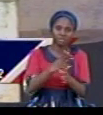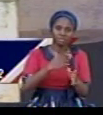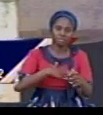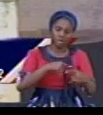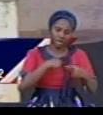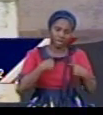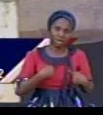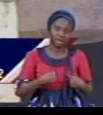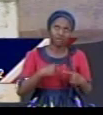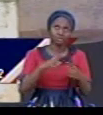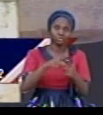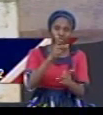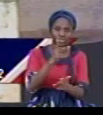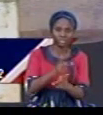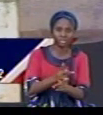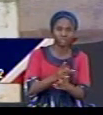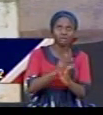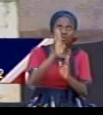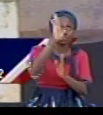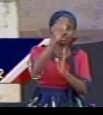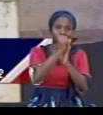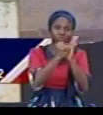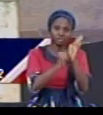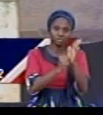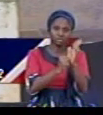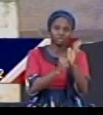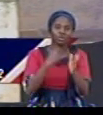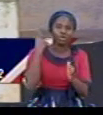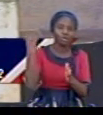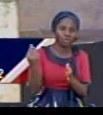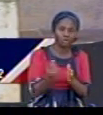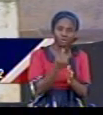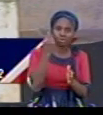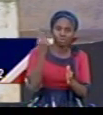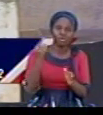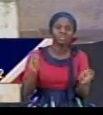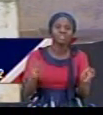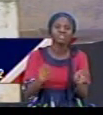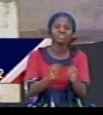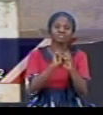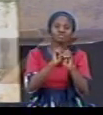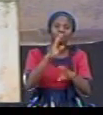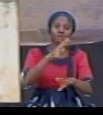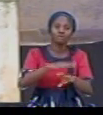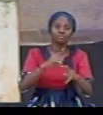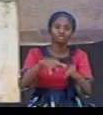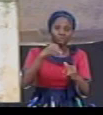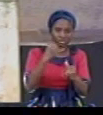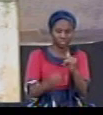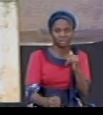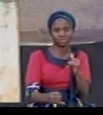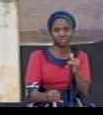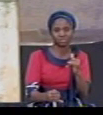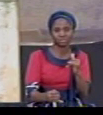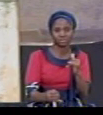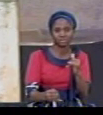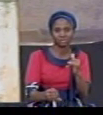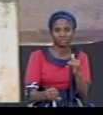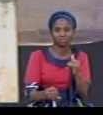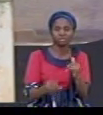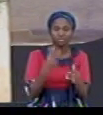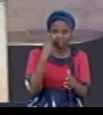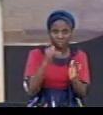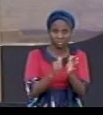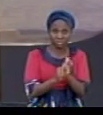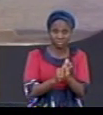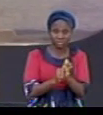thy statutes always, even unto the end. You see that? Those people